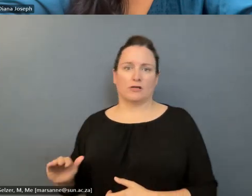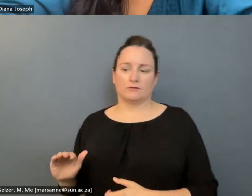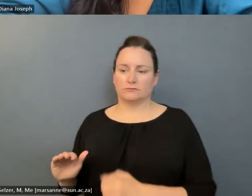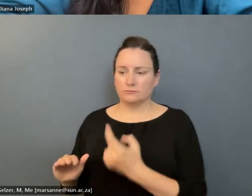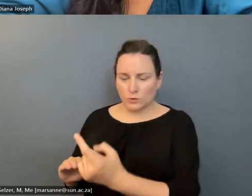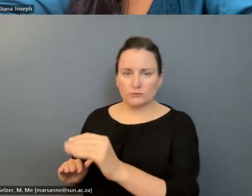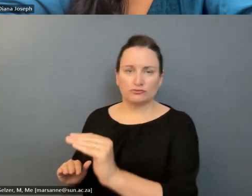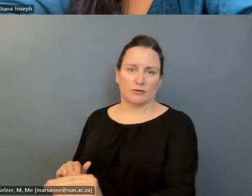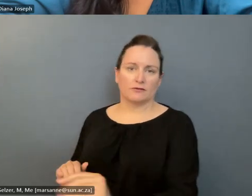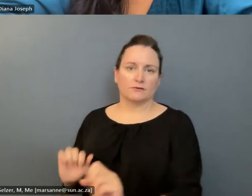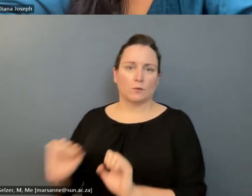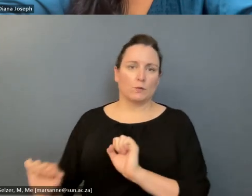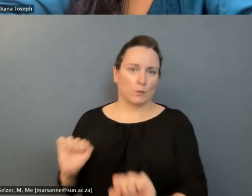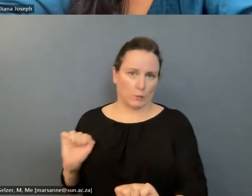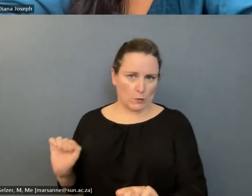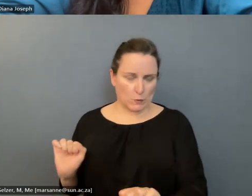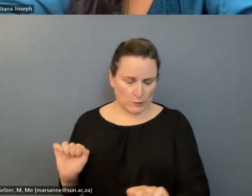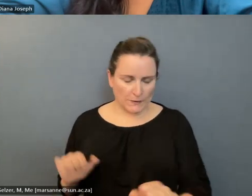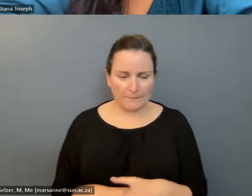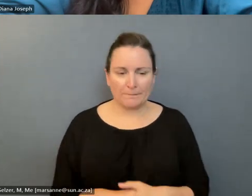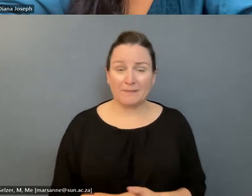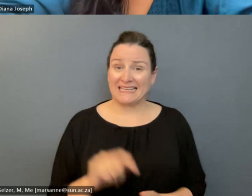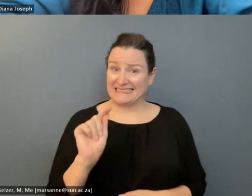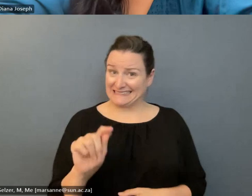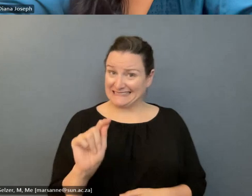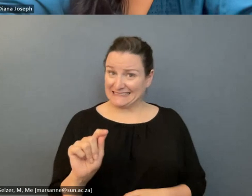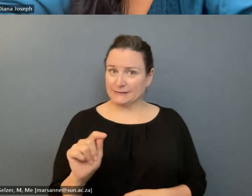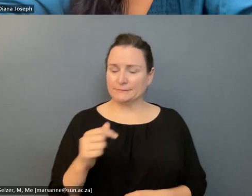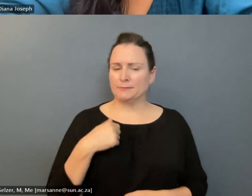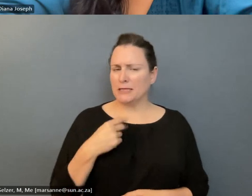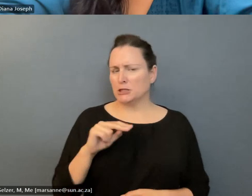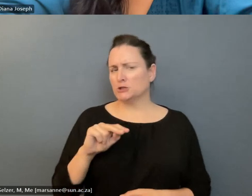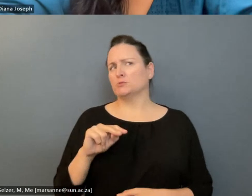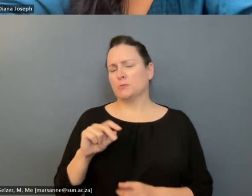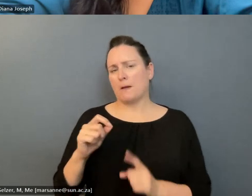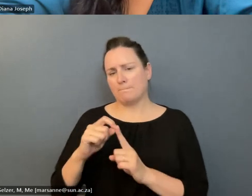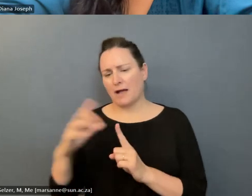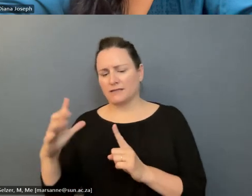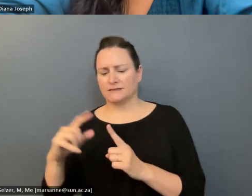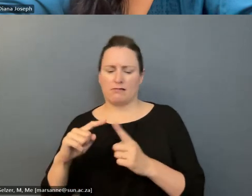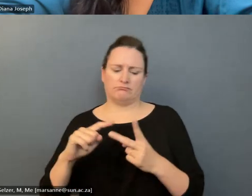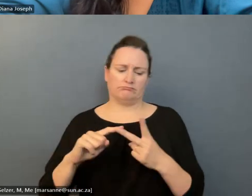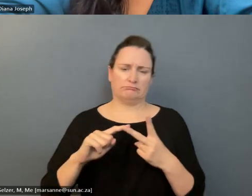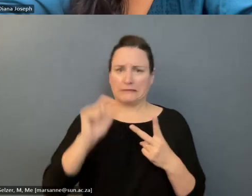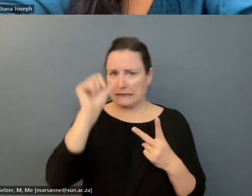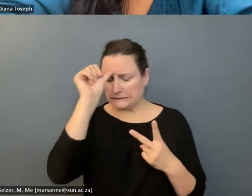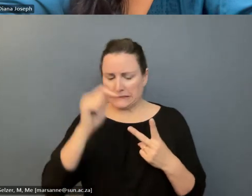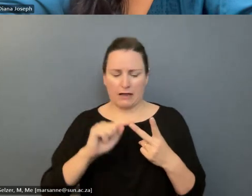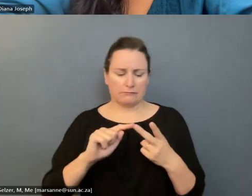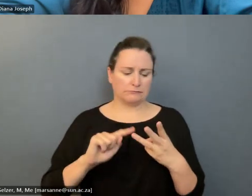and I think probably in Pakistan, India and Bangladesh, often you've got